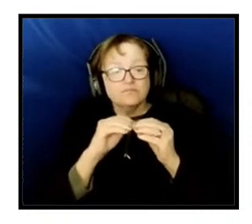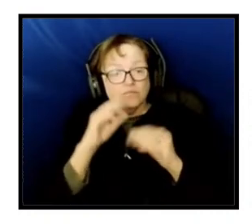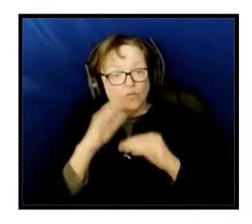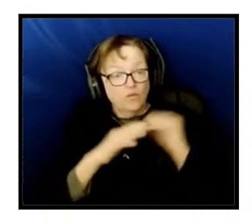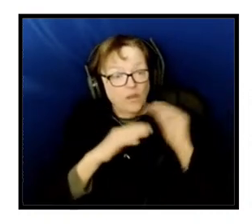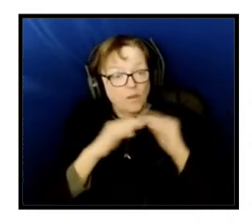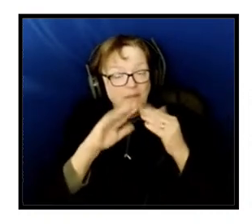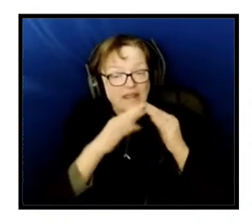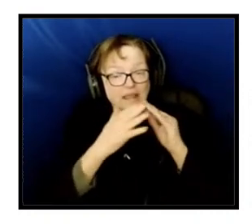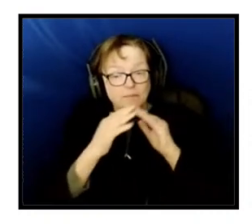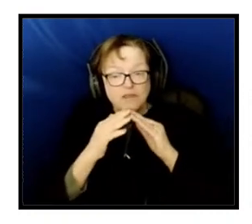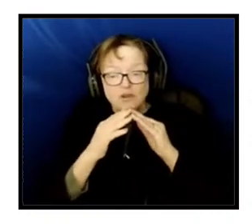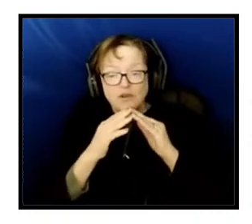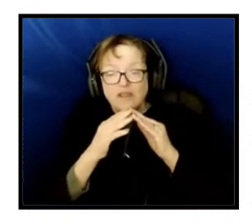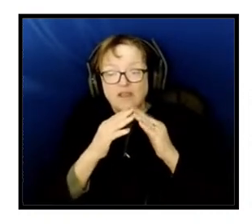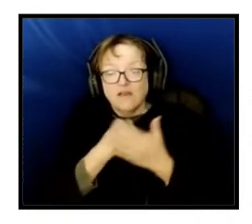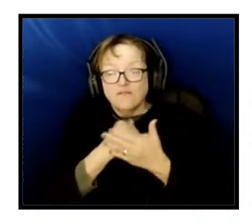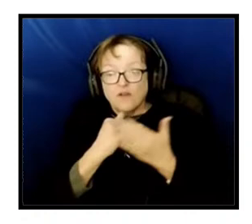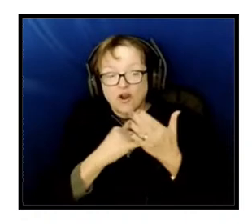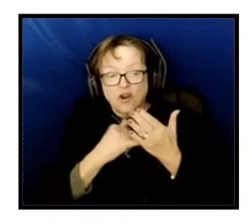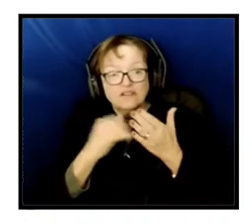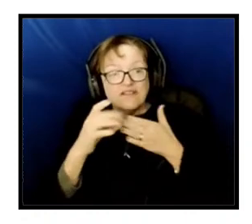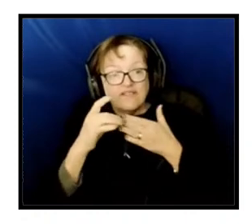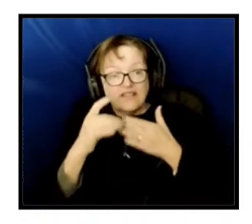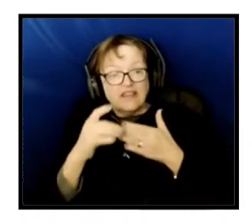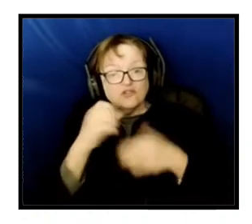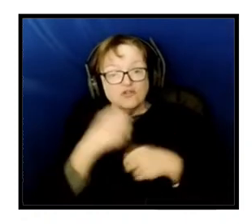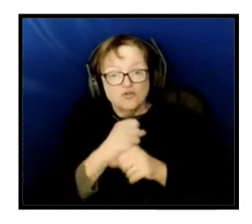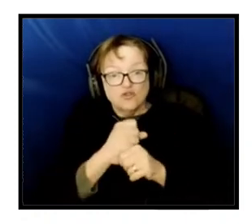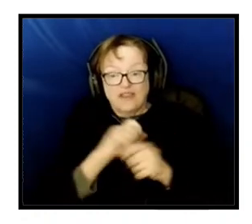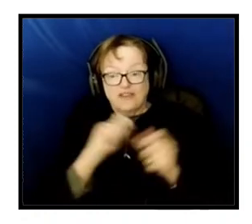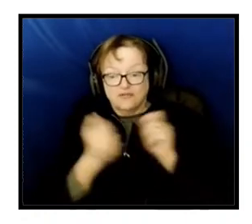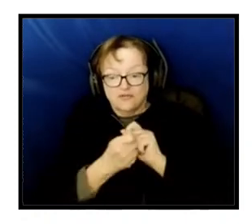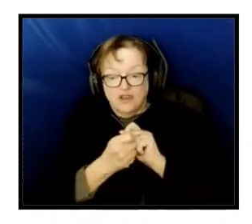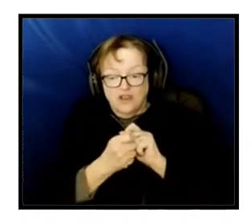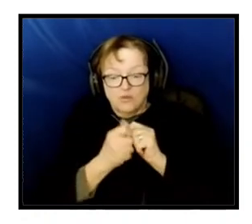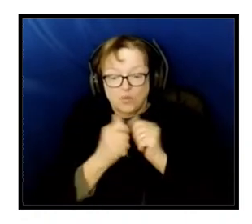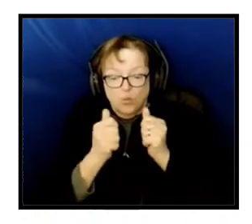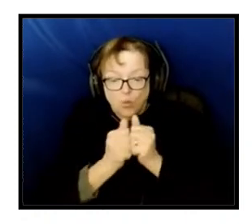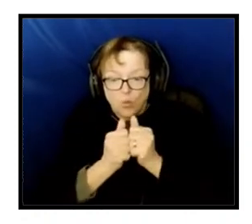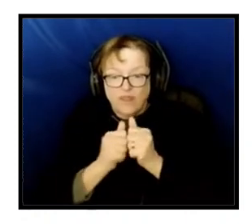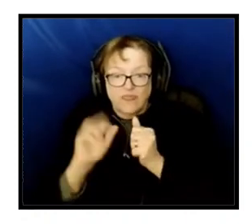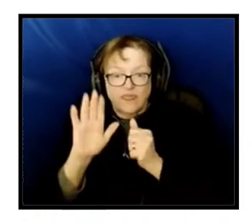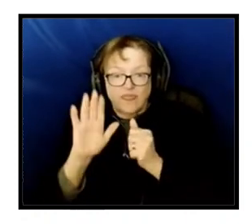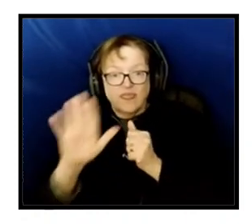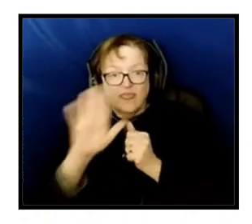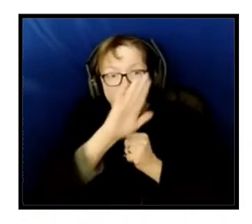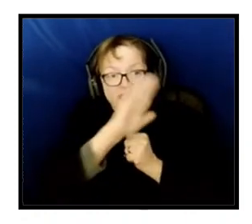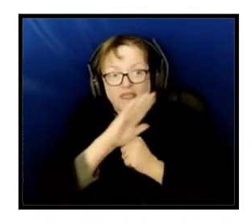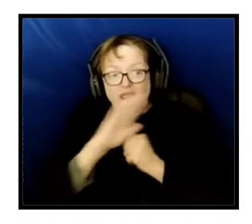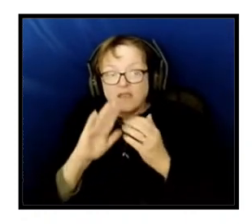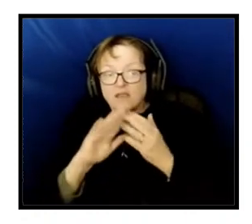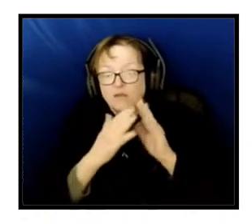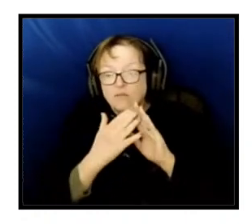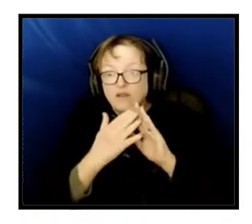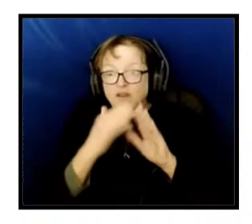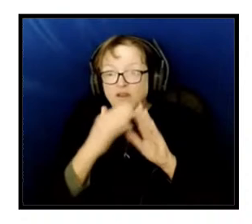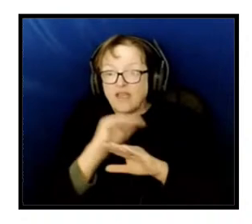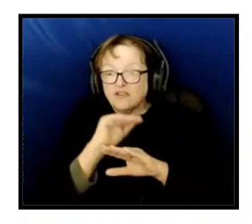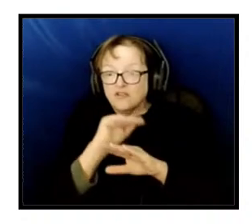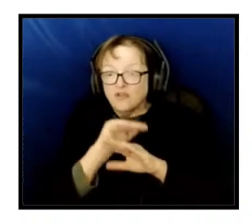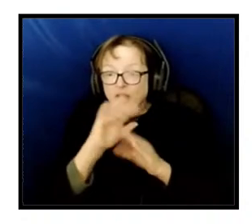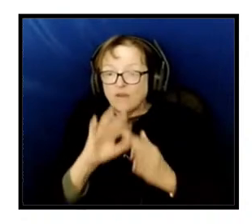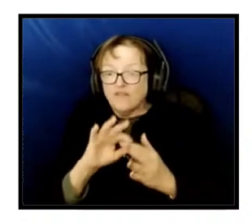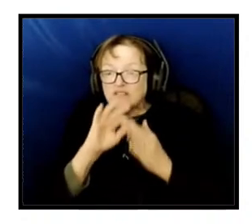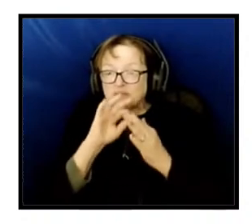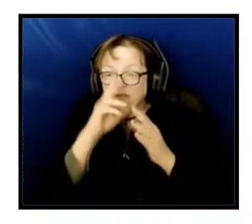community of artists as leaders who create change in and with their communities. And tonight we have a special